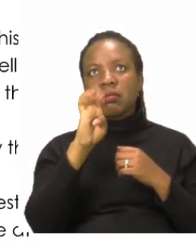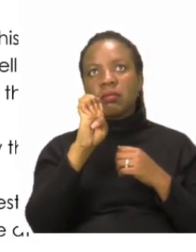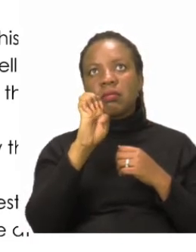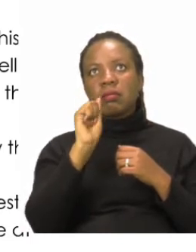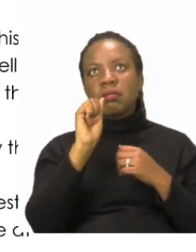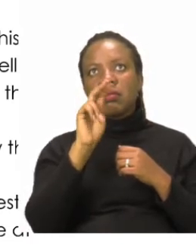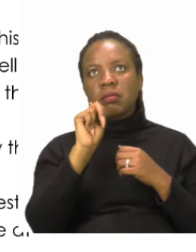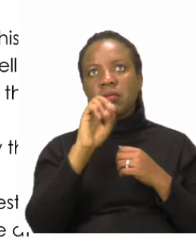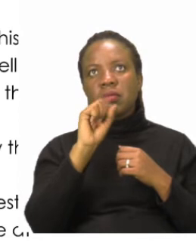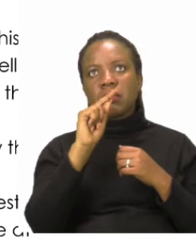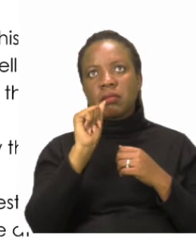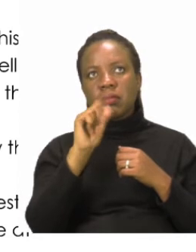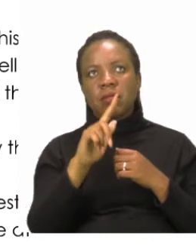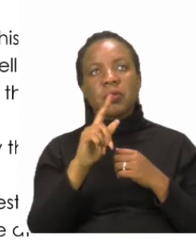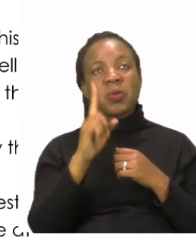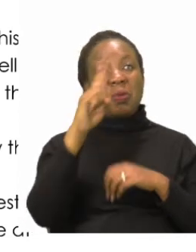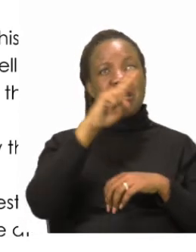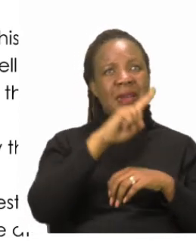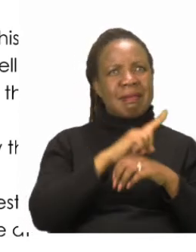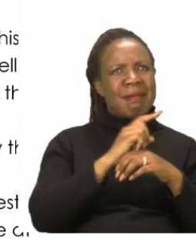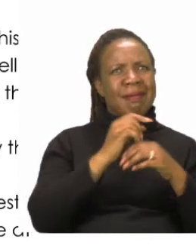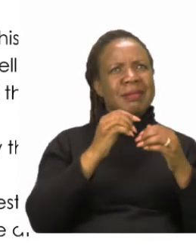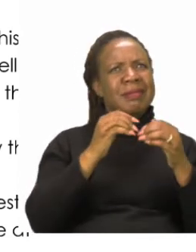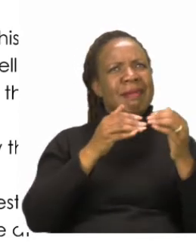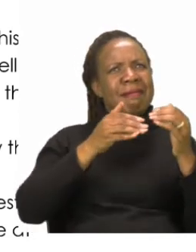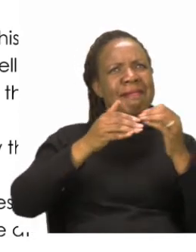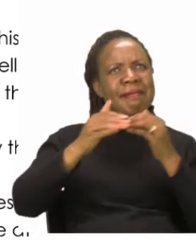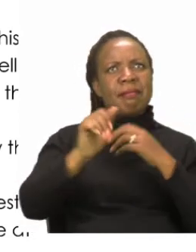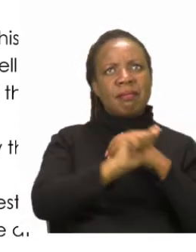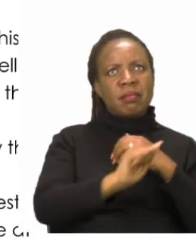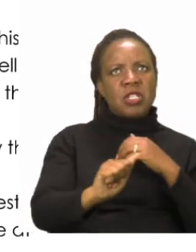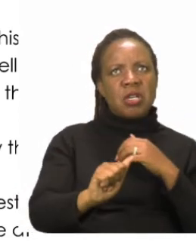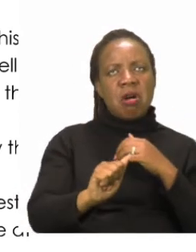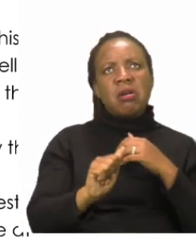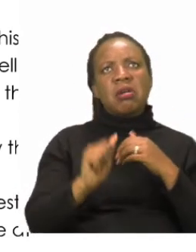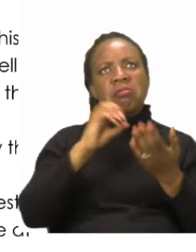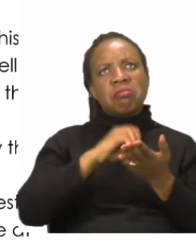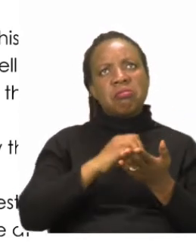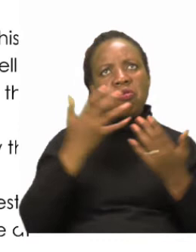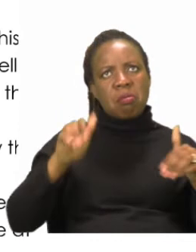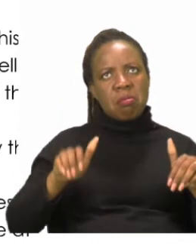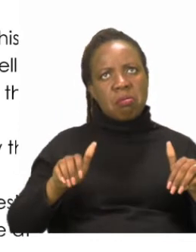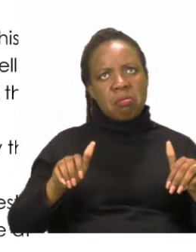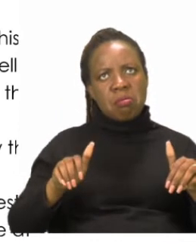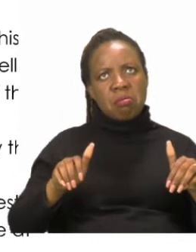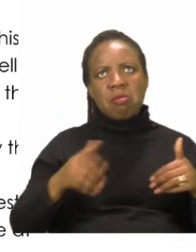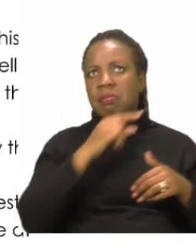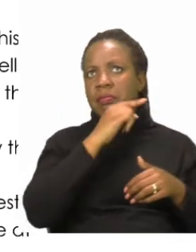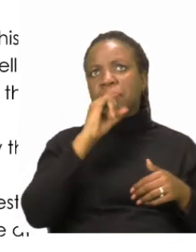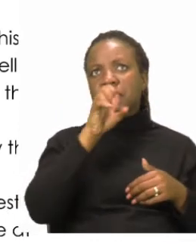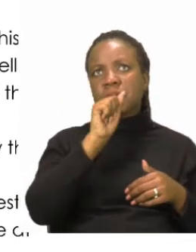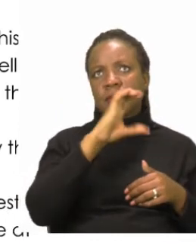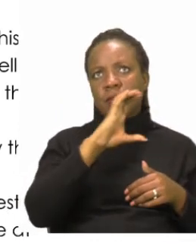poor boy named Jack decided to sell his cows for some money. On the way to